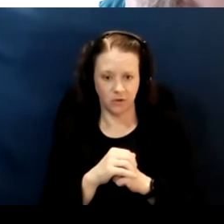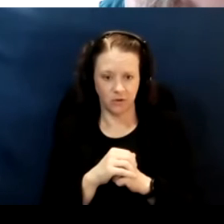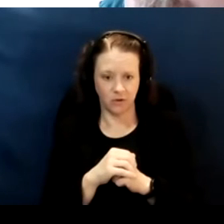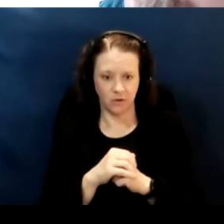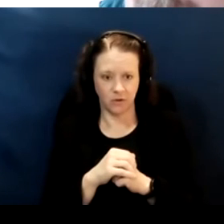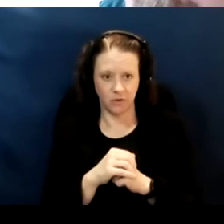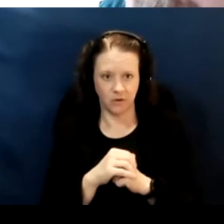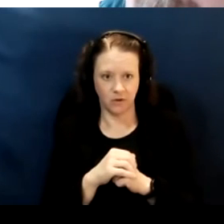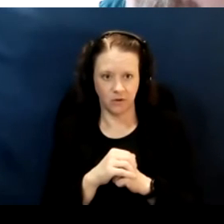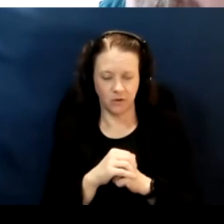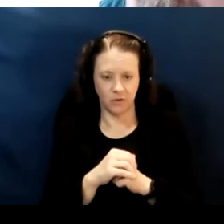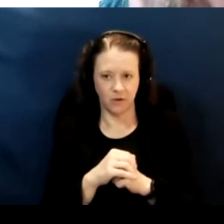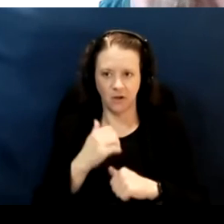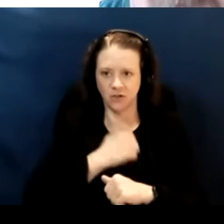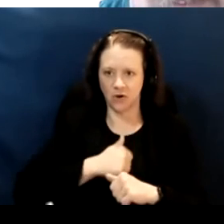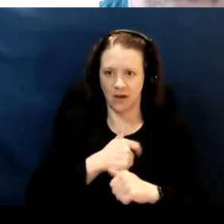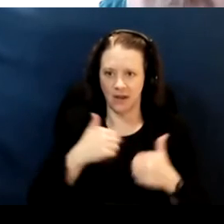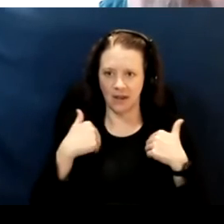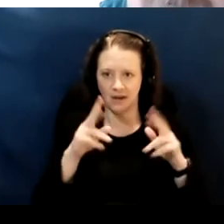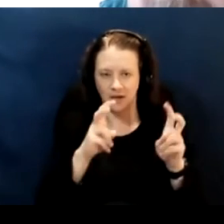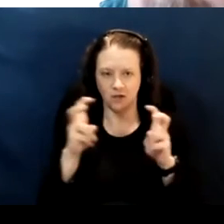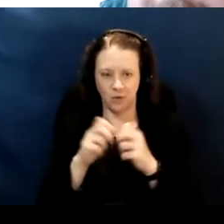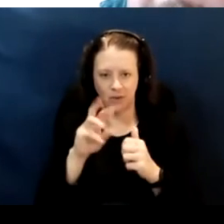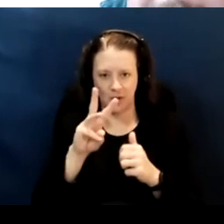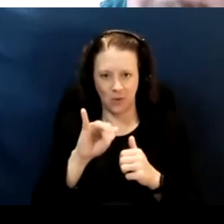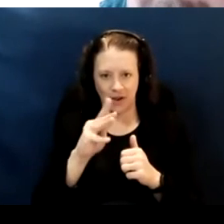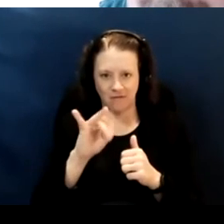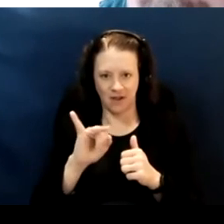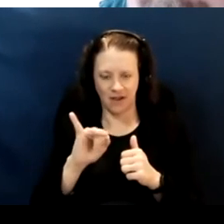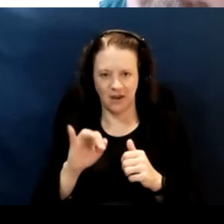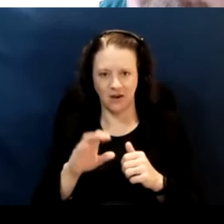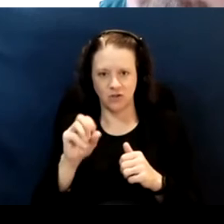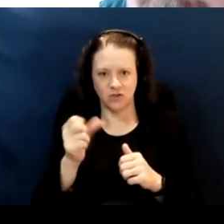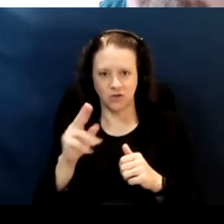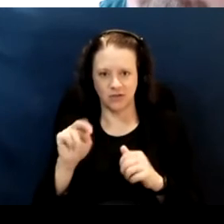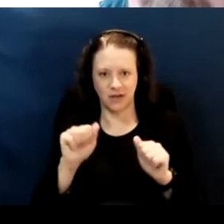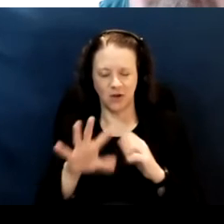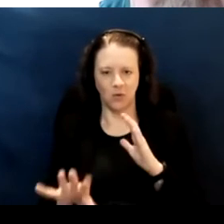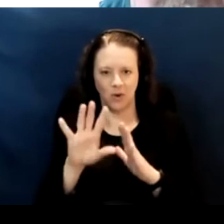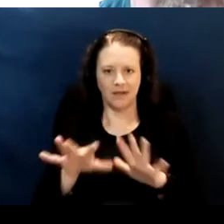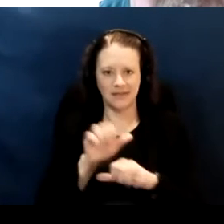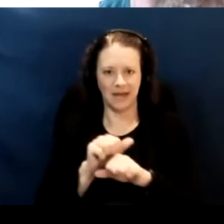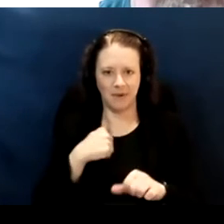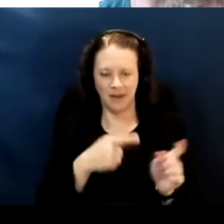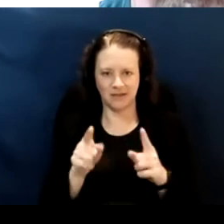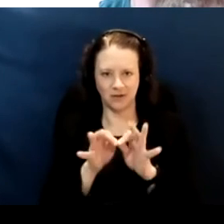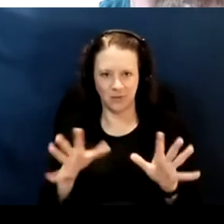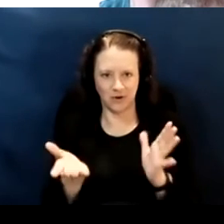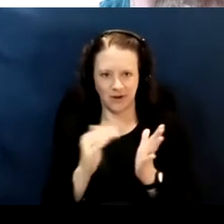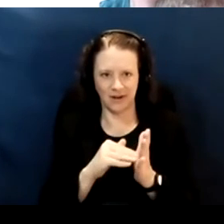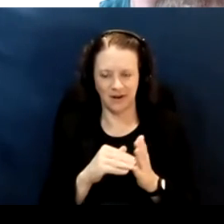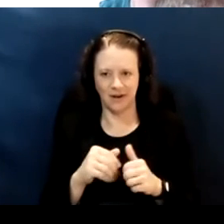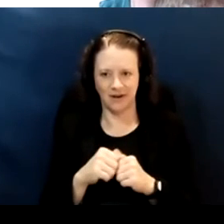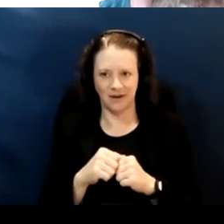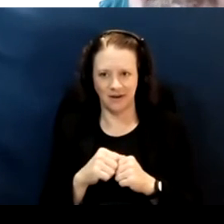So sorry, I had an issue with Wi-Fi. Just one second. Susan, can you assign me as an interpreter again? I did. You should be